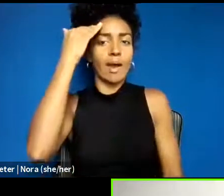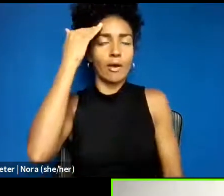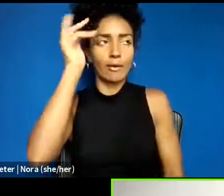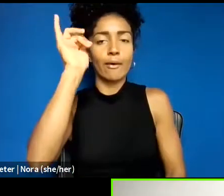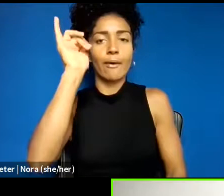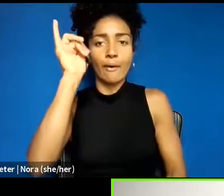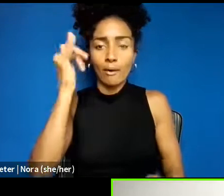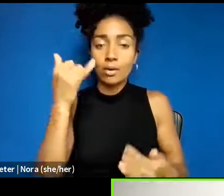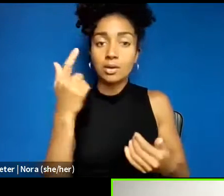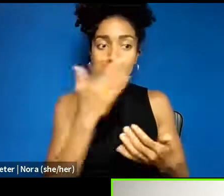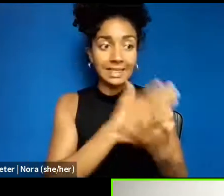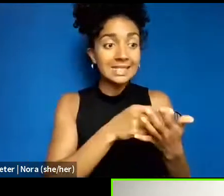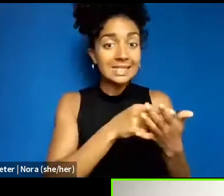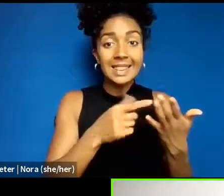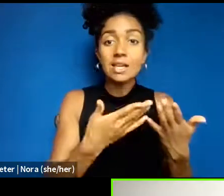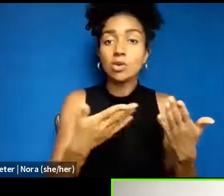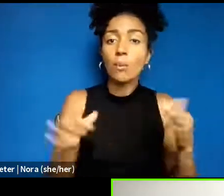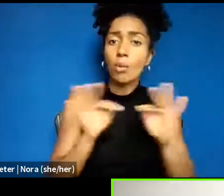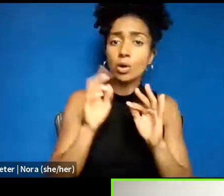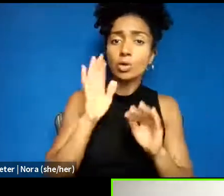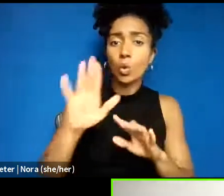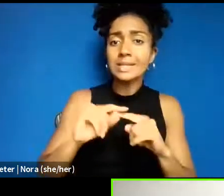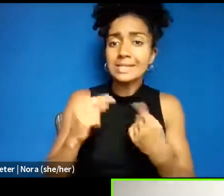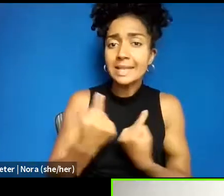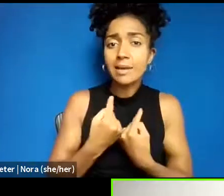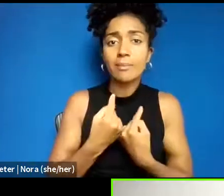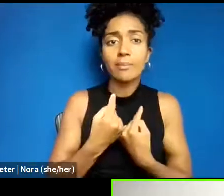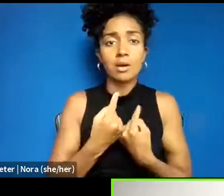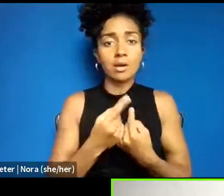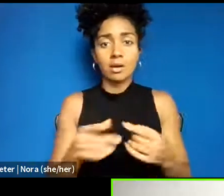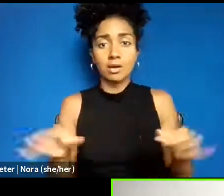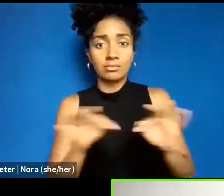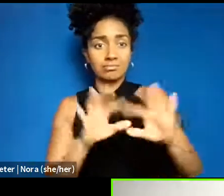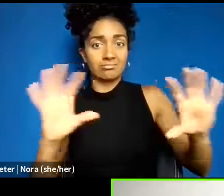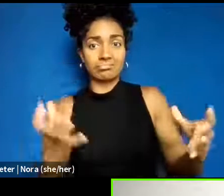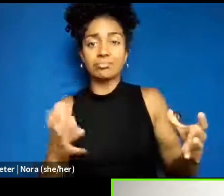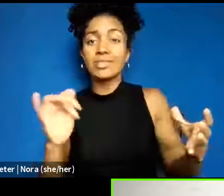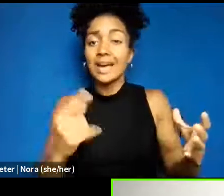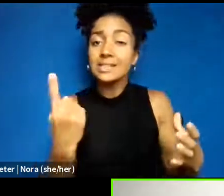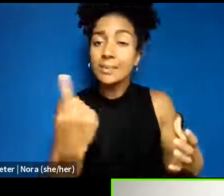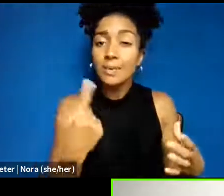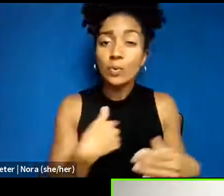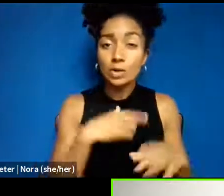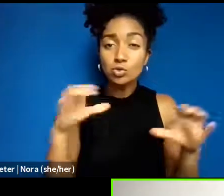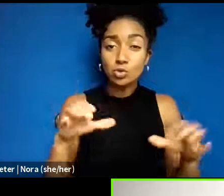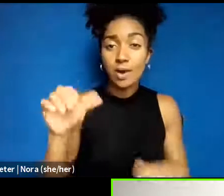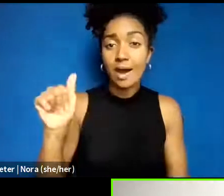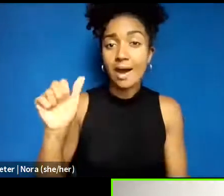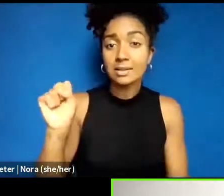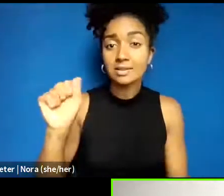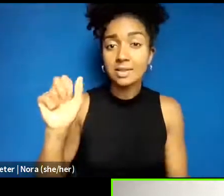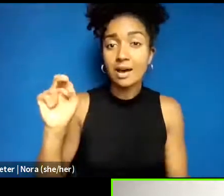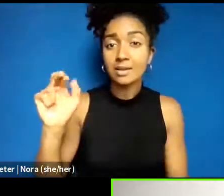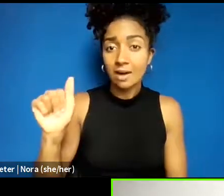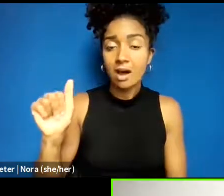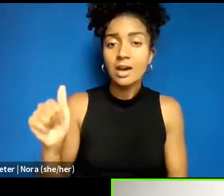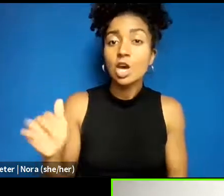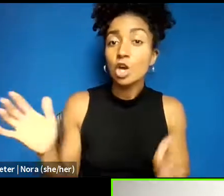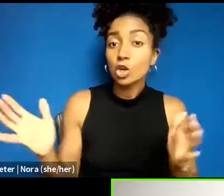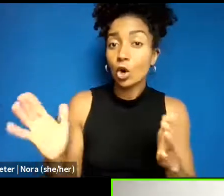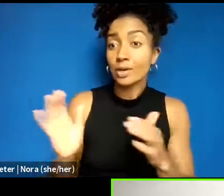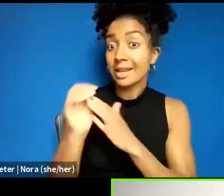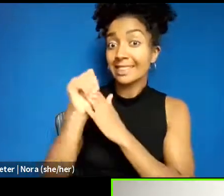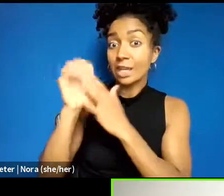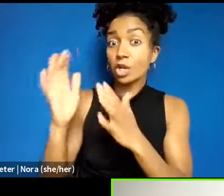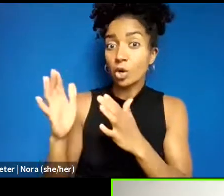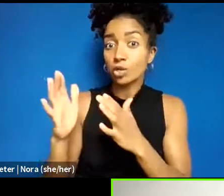a space, and that's one of the things that we do at Asana, is really encouraging leaders to check in with people. And I